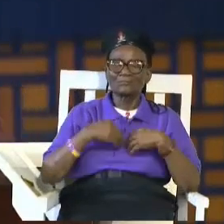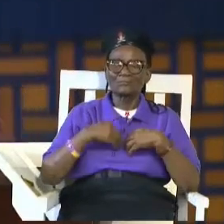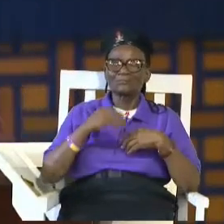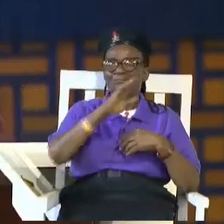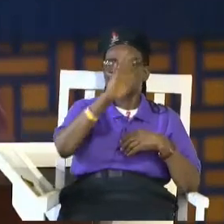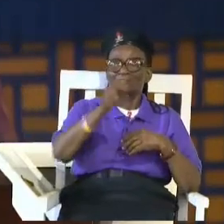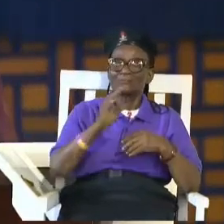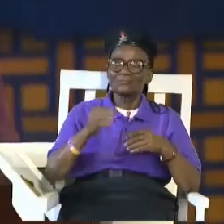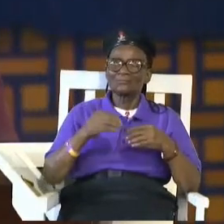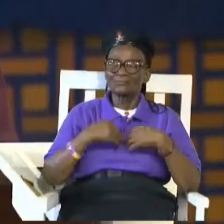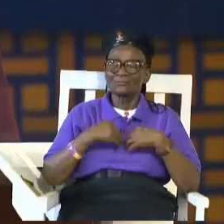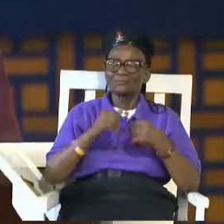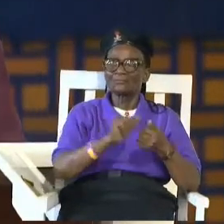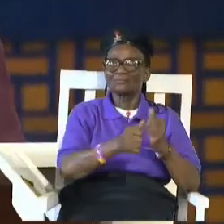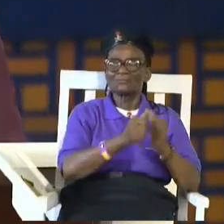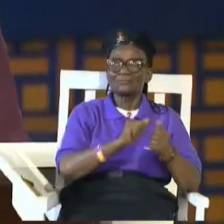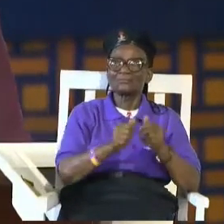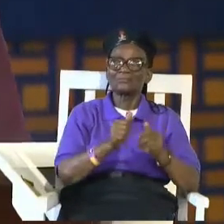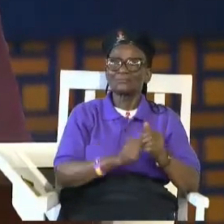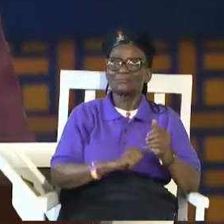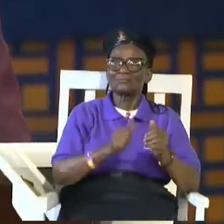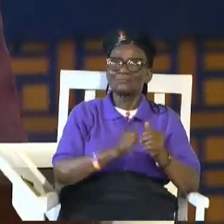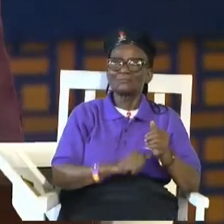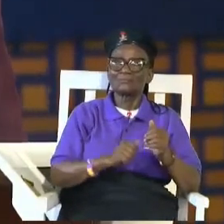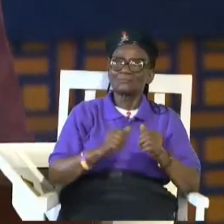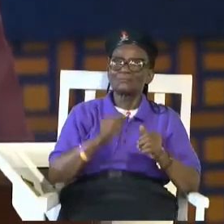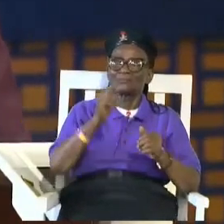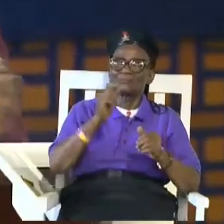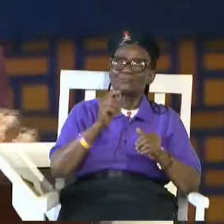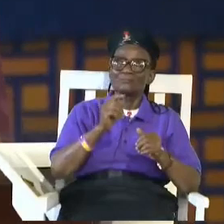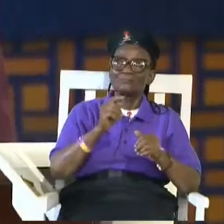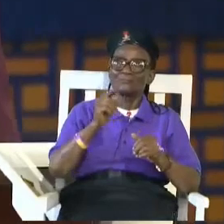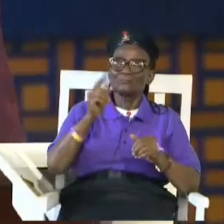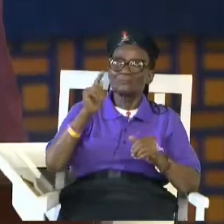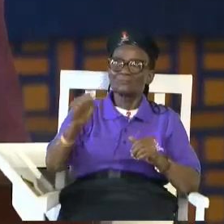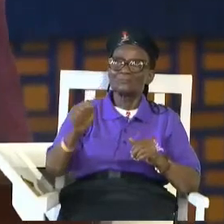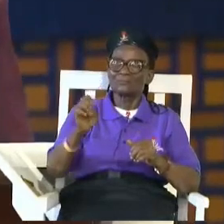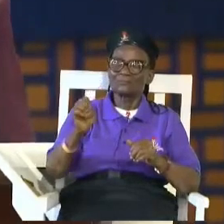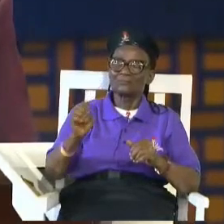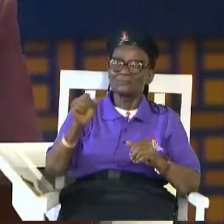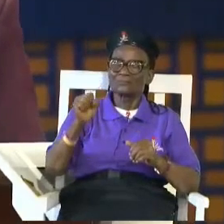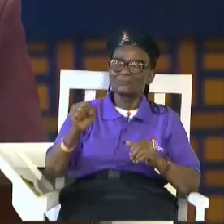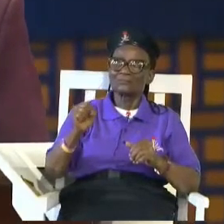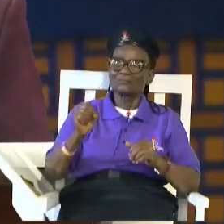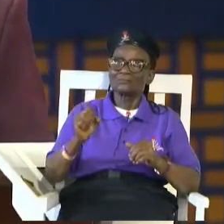Every testimony begins with a crisis.